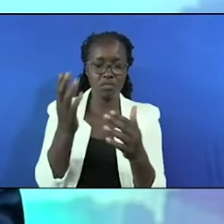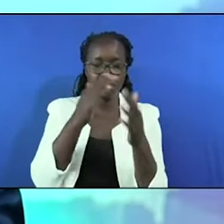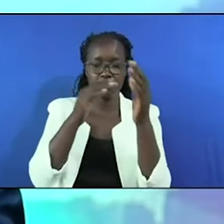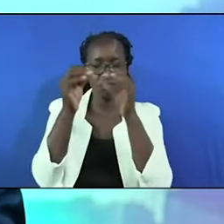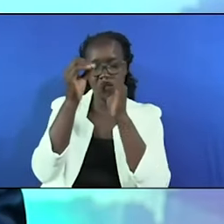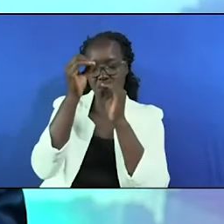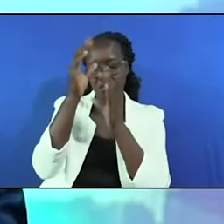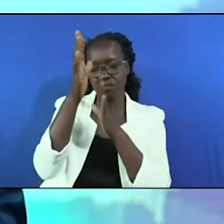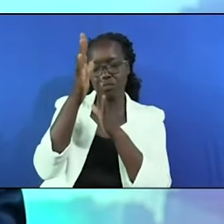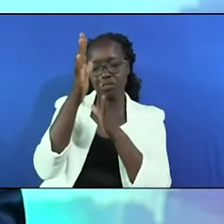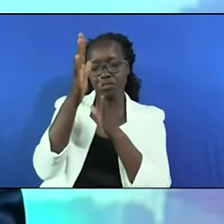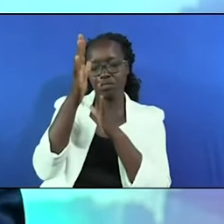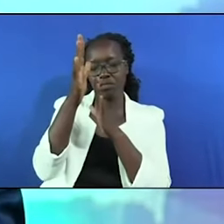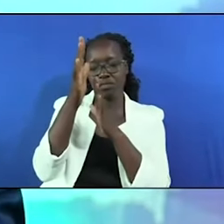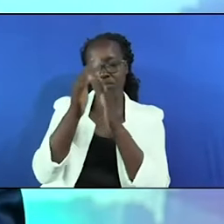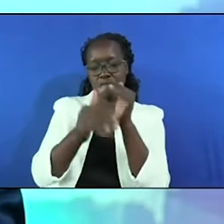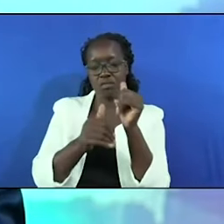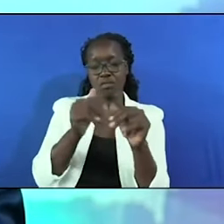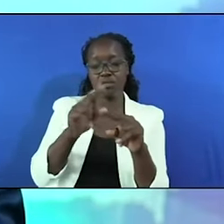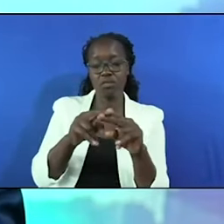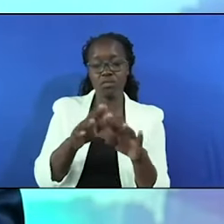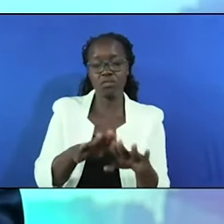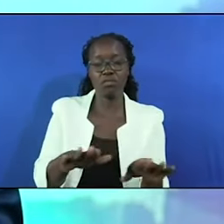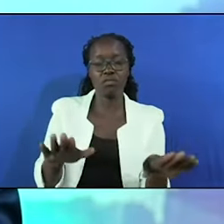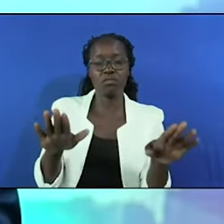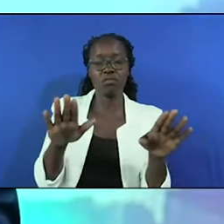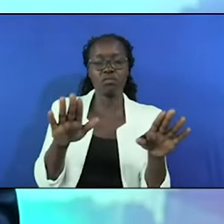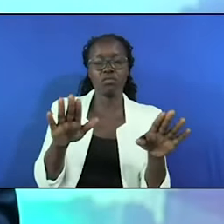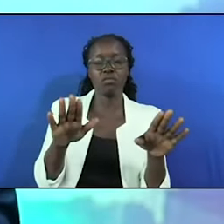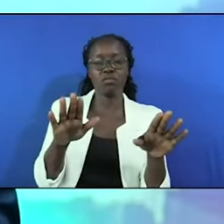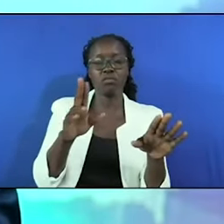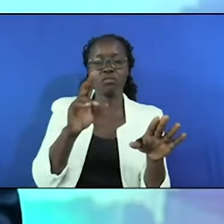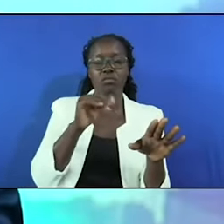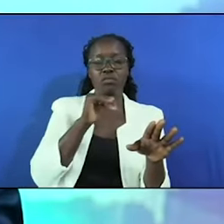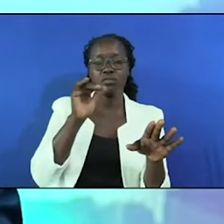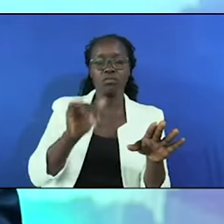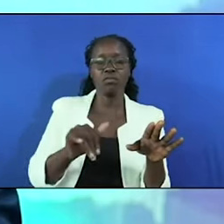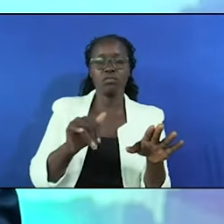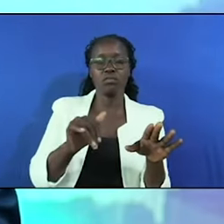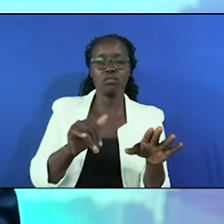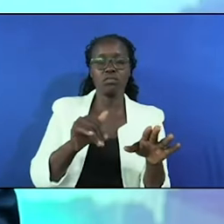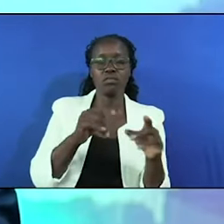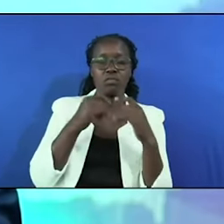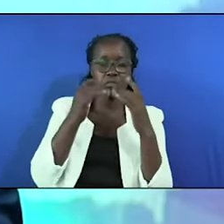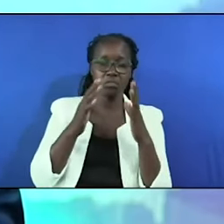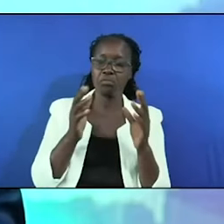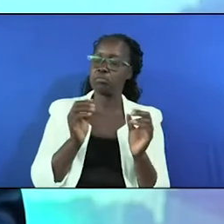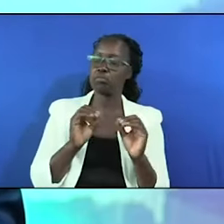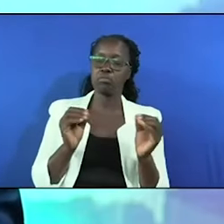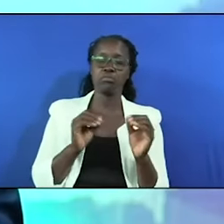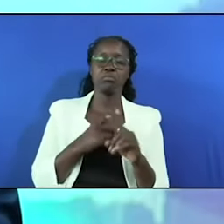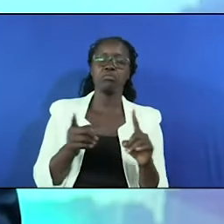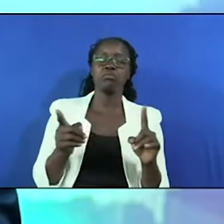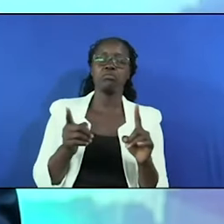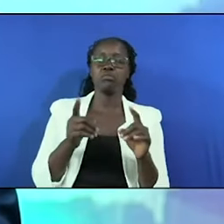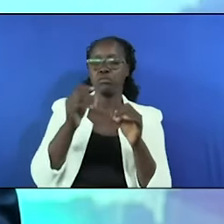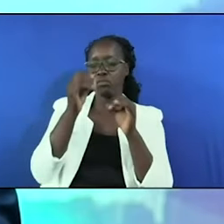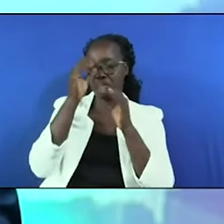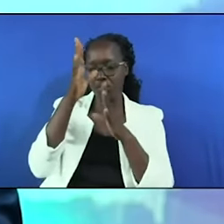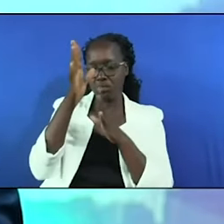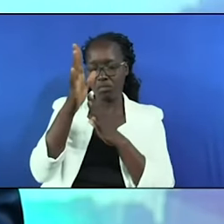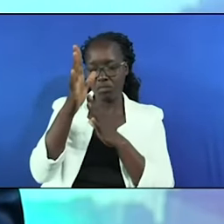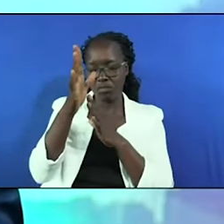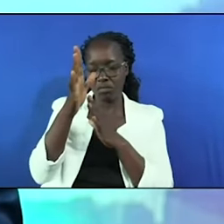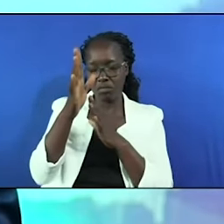Heavenly Father, which is seated down, not that they are the great sinners, but Father